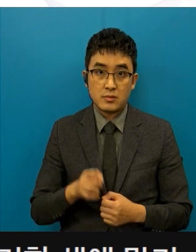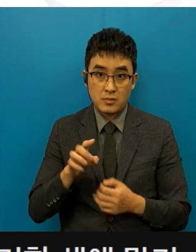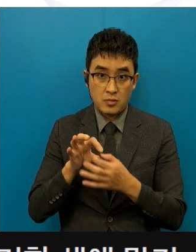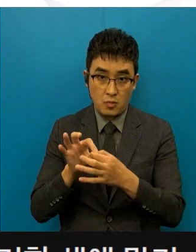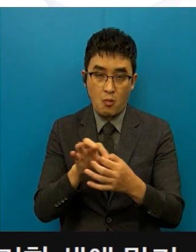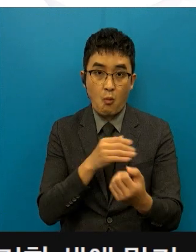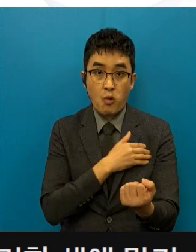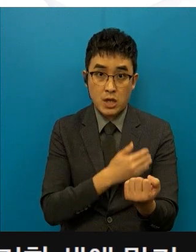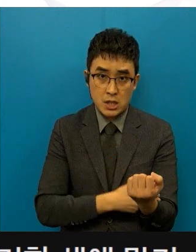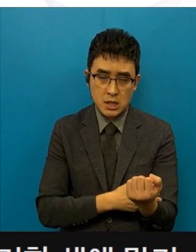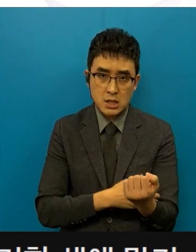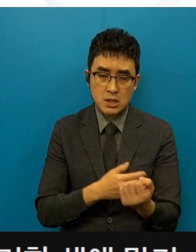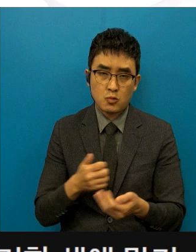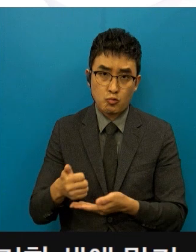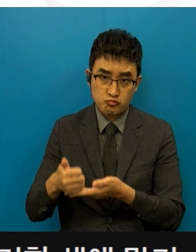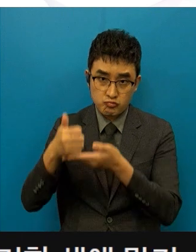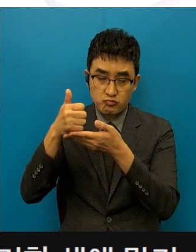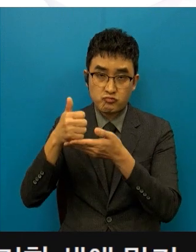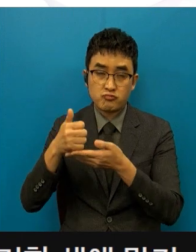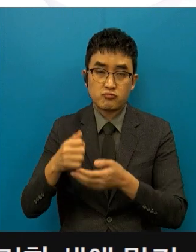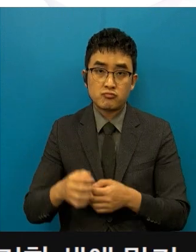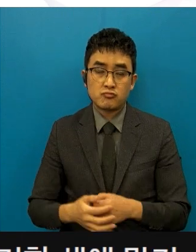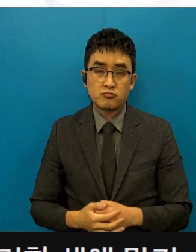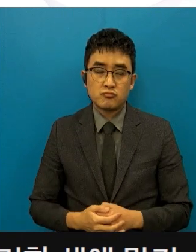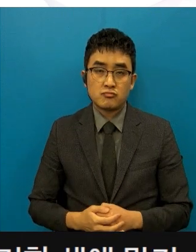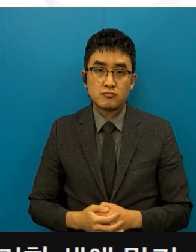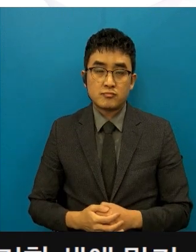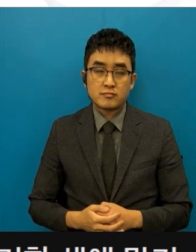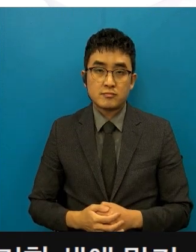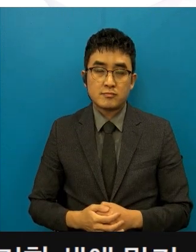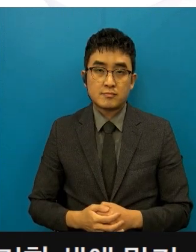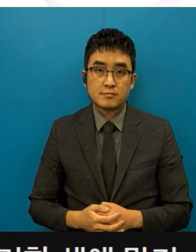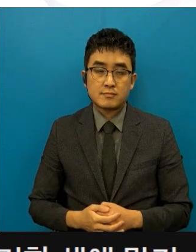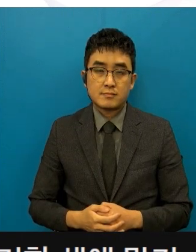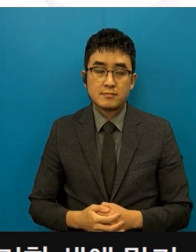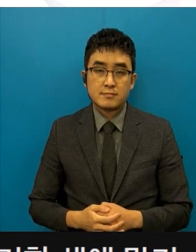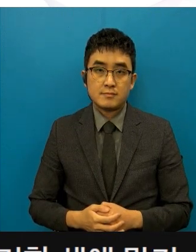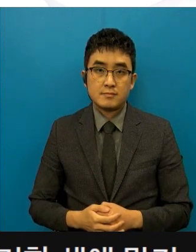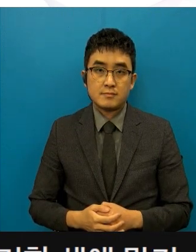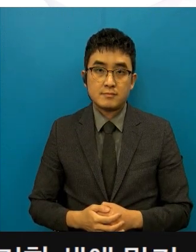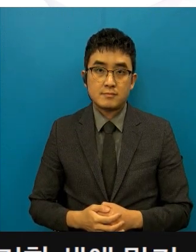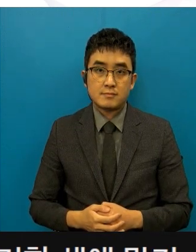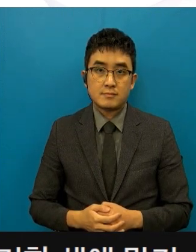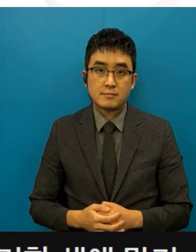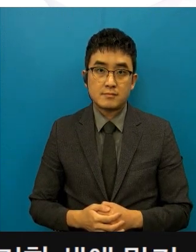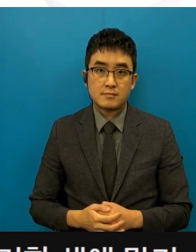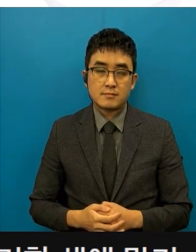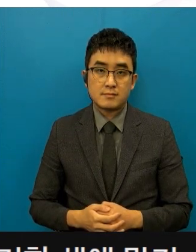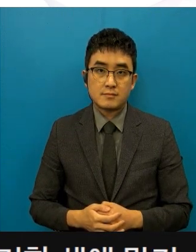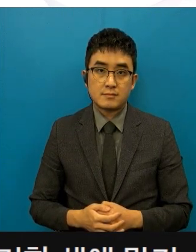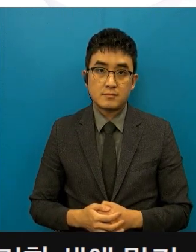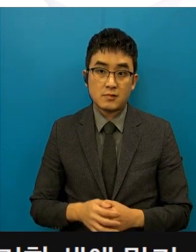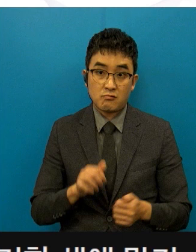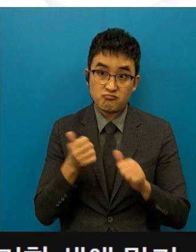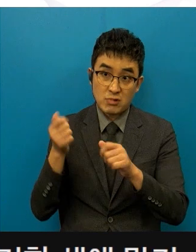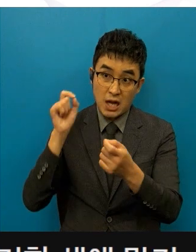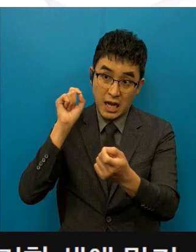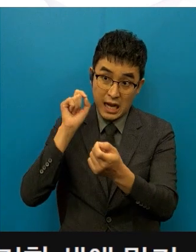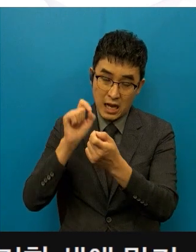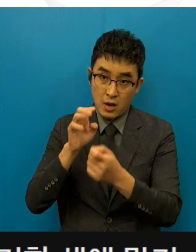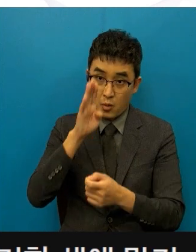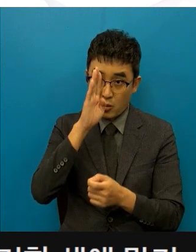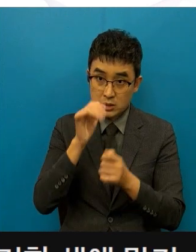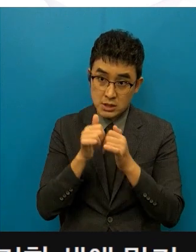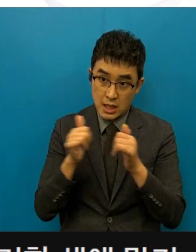terminal stage. The second issue was the activation of hospice services following